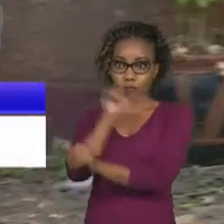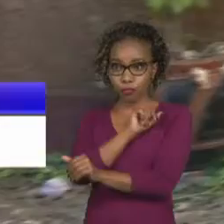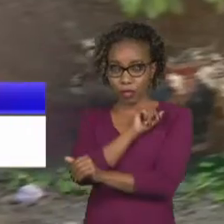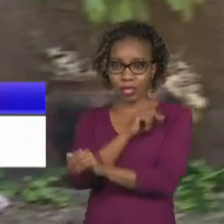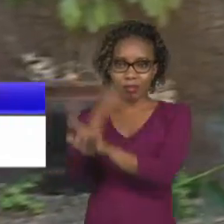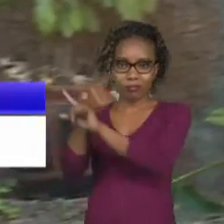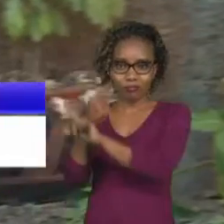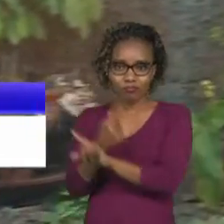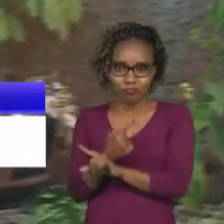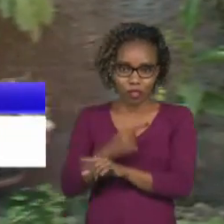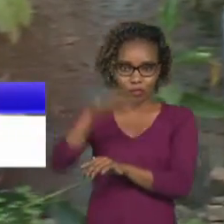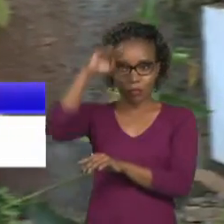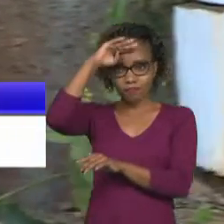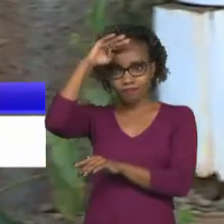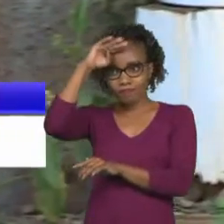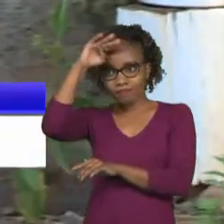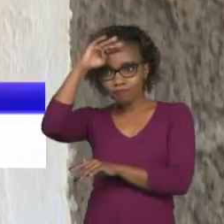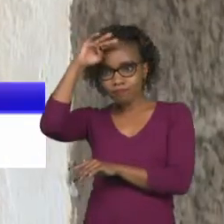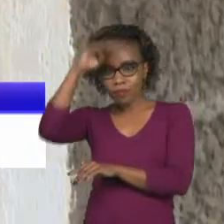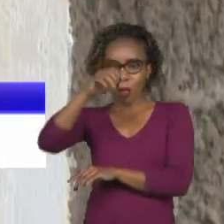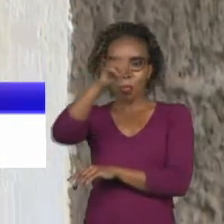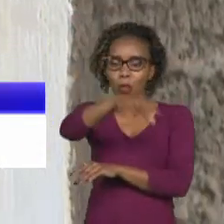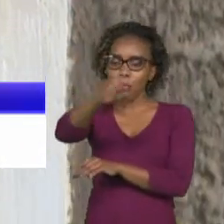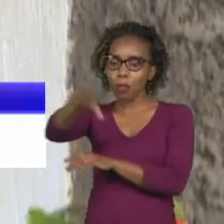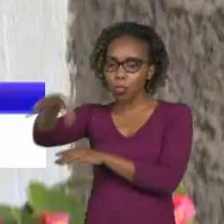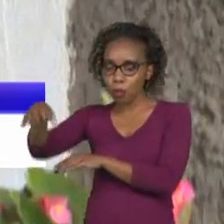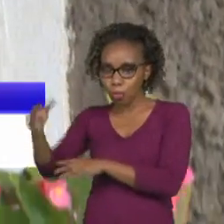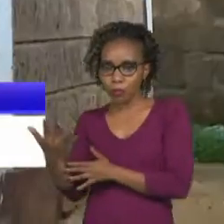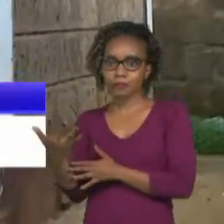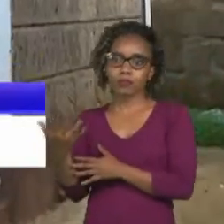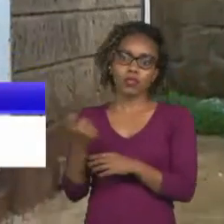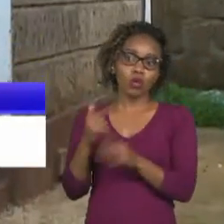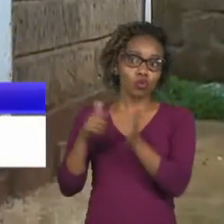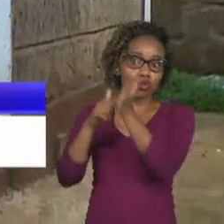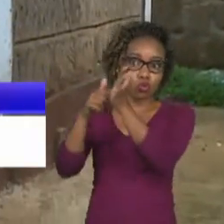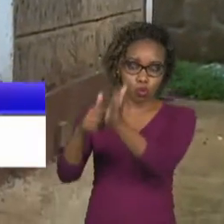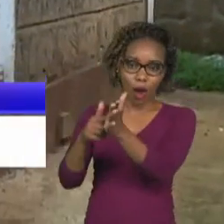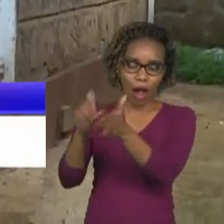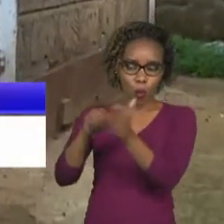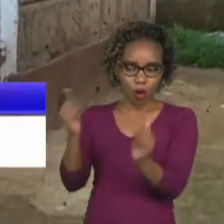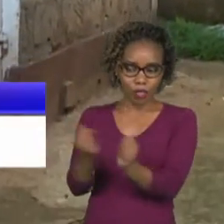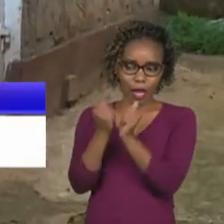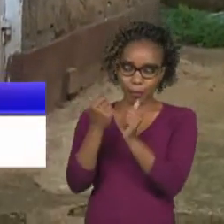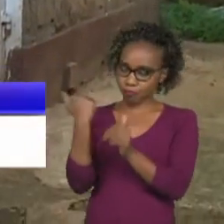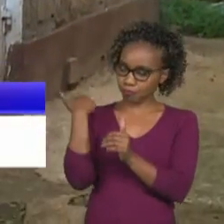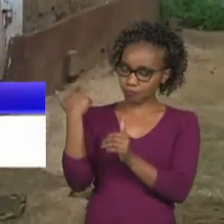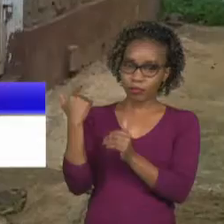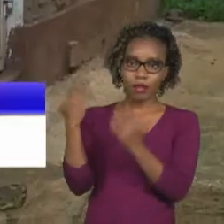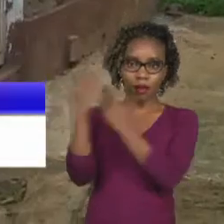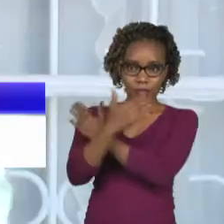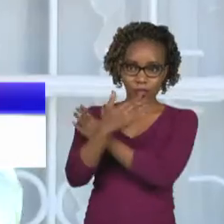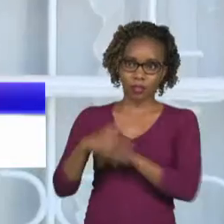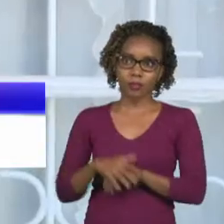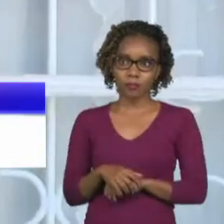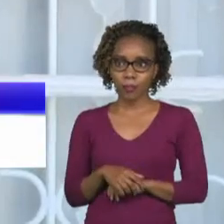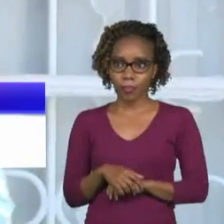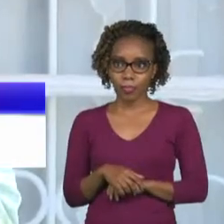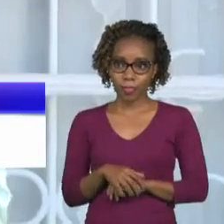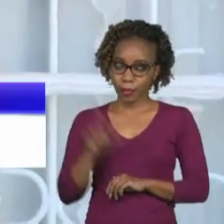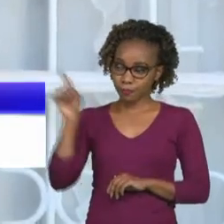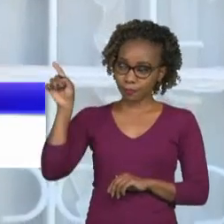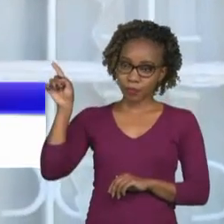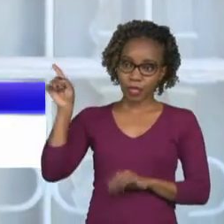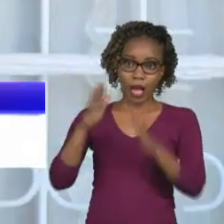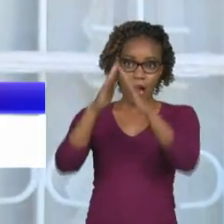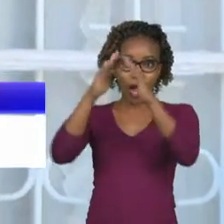of different brands of alcohol were scattered all over, a clear indication of what had transpired that night. Now, this is the